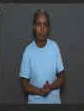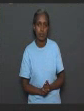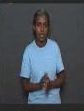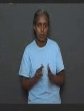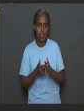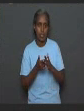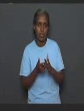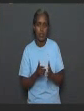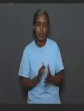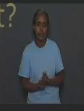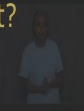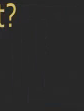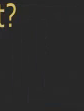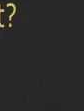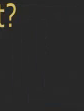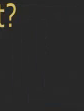Begin.